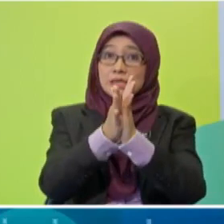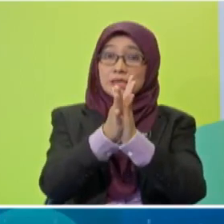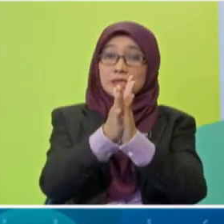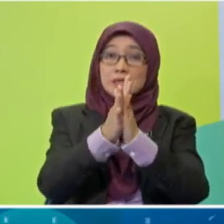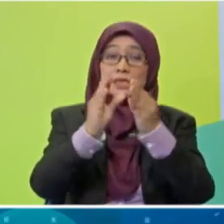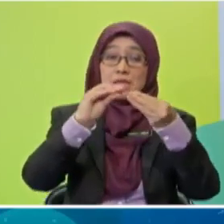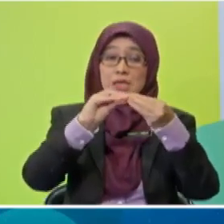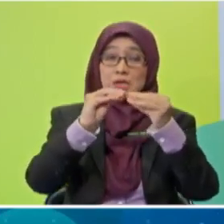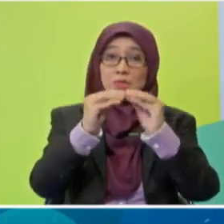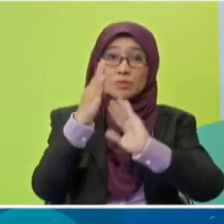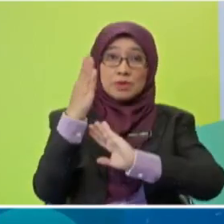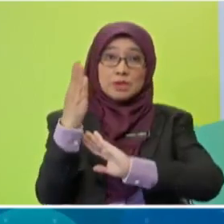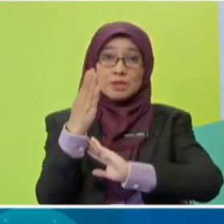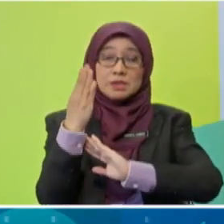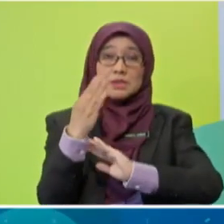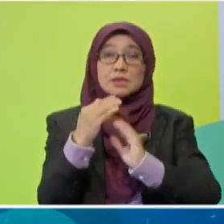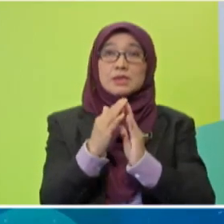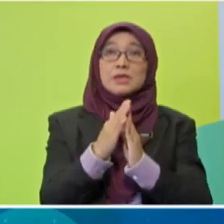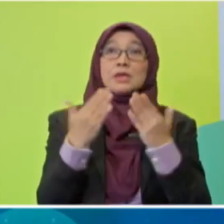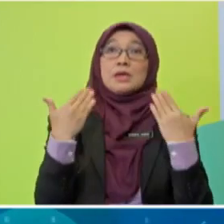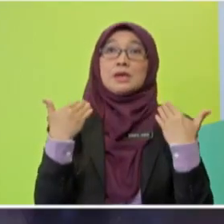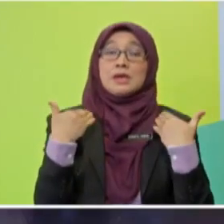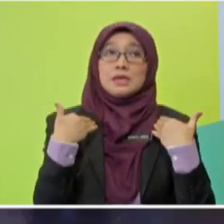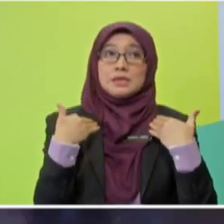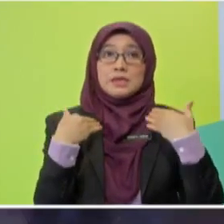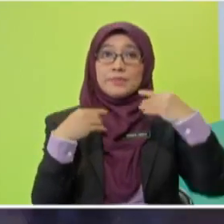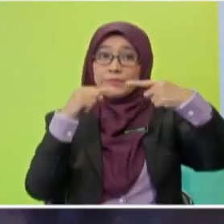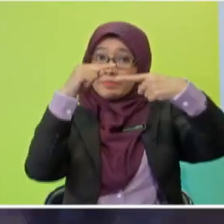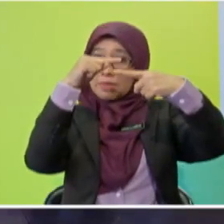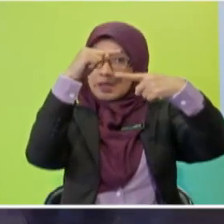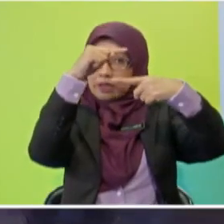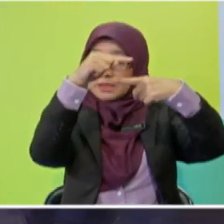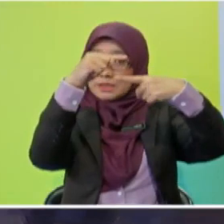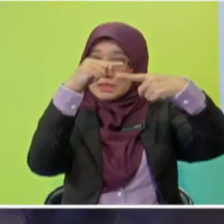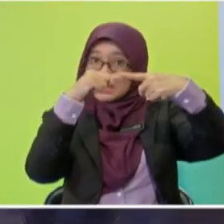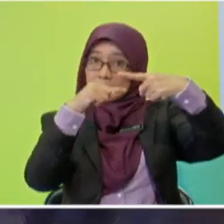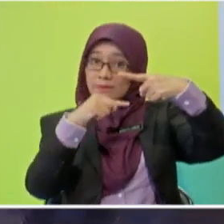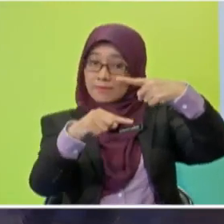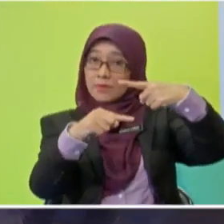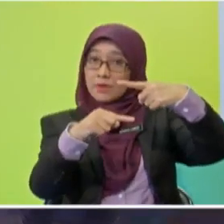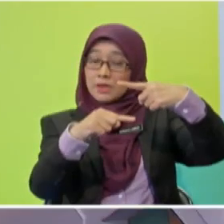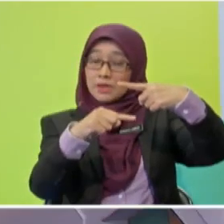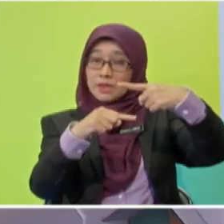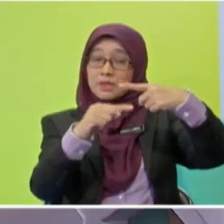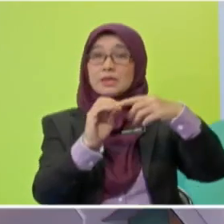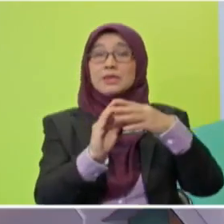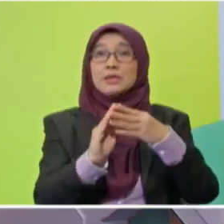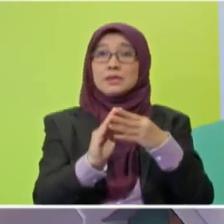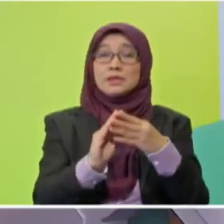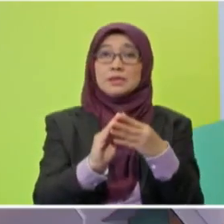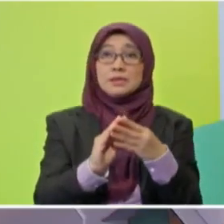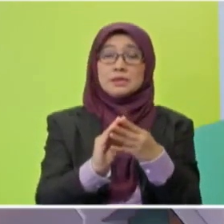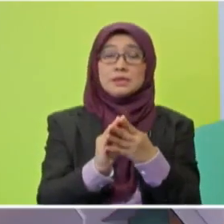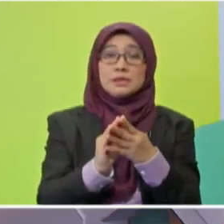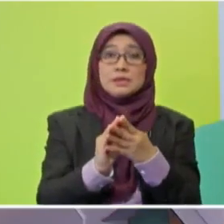again. In division, we have divisor and dividend. Okay, kids, you are aware about that. The number we divide is dividend. The number